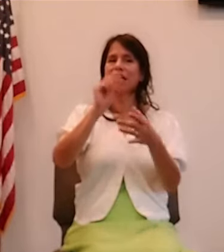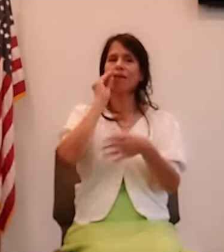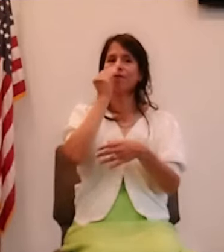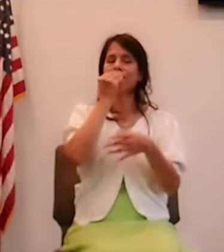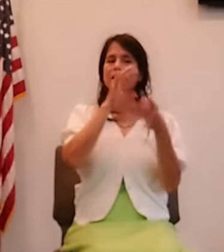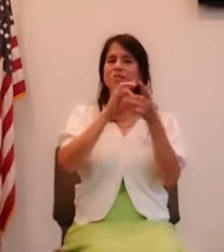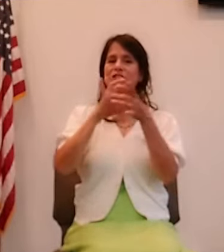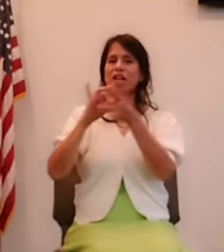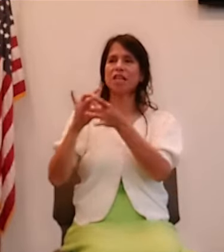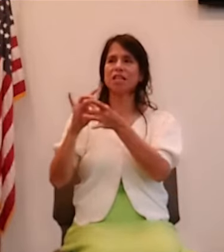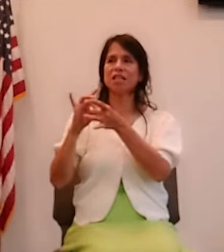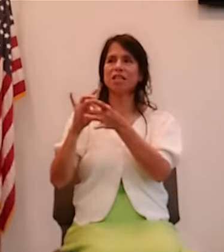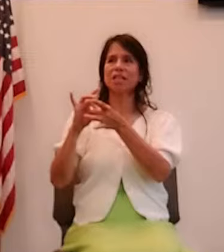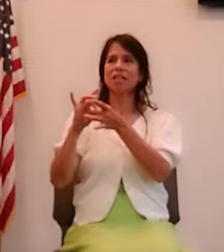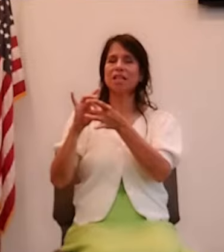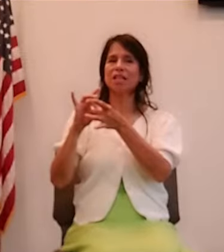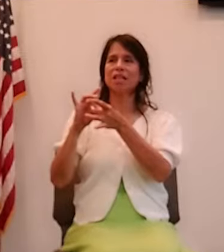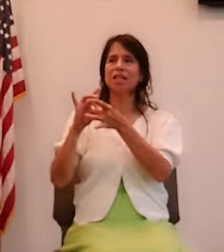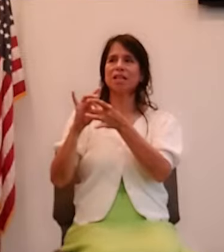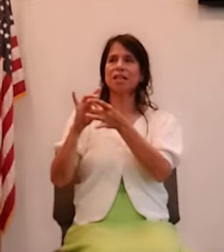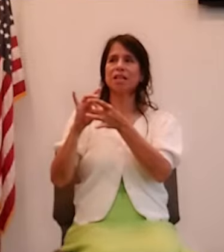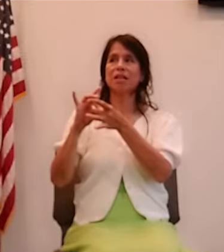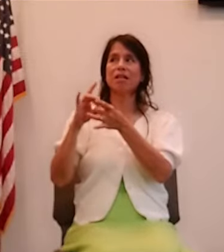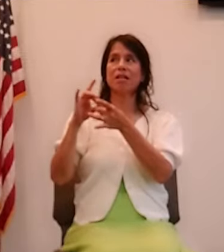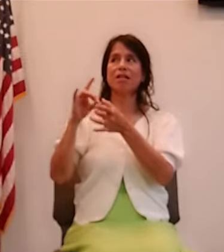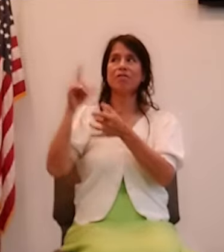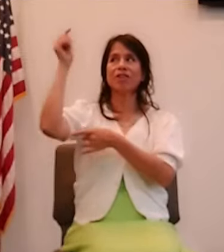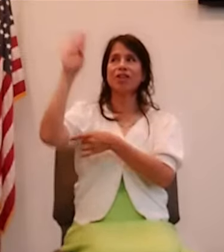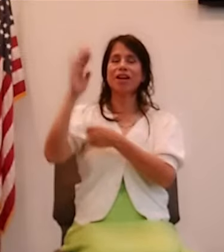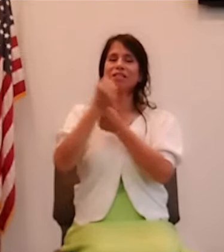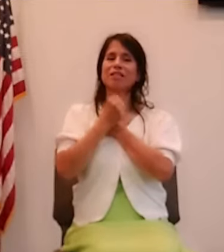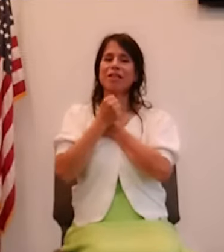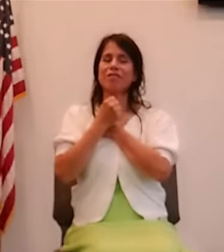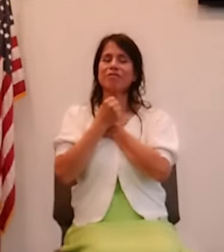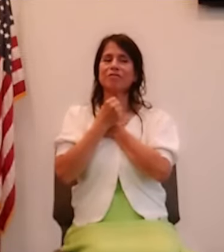The daisy chain of God's love for us.